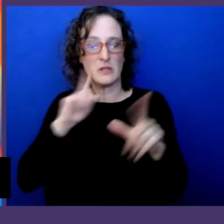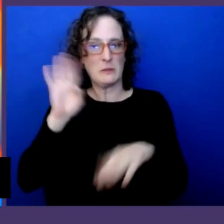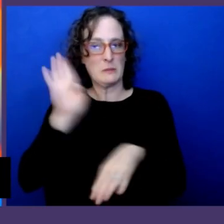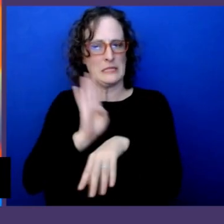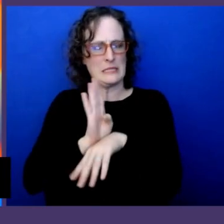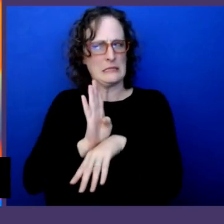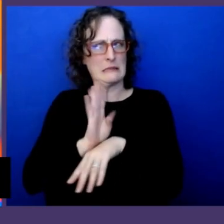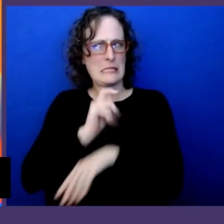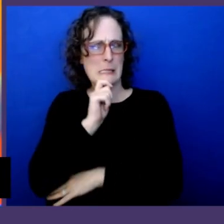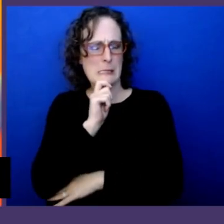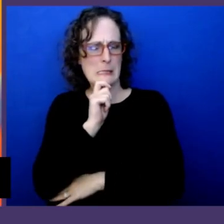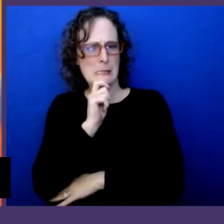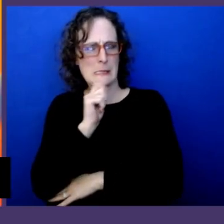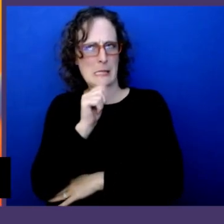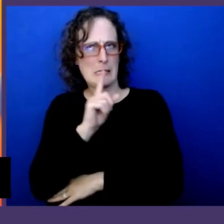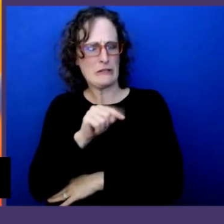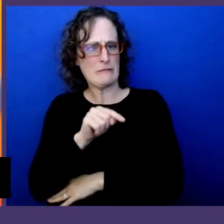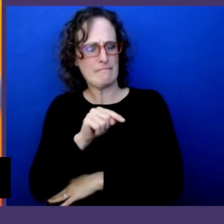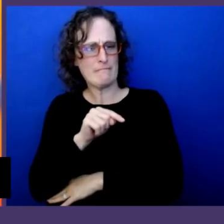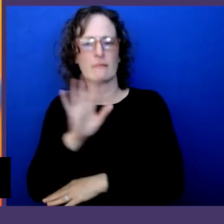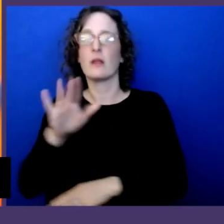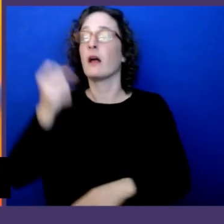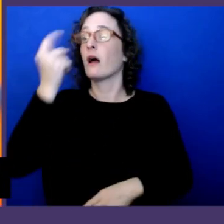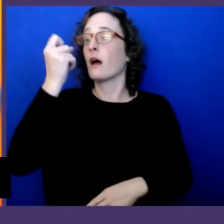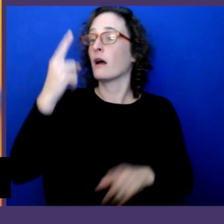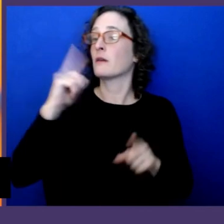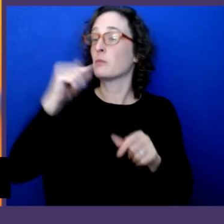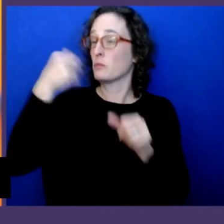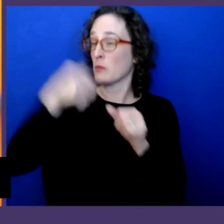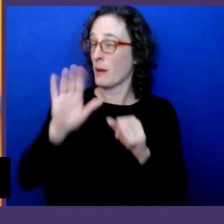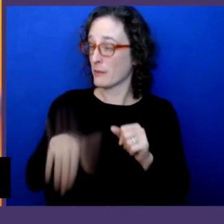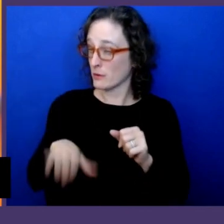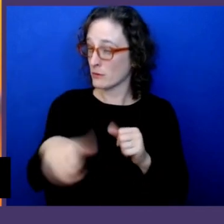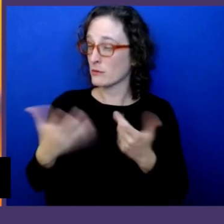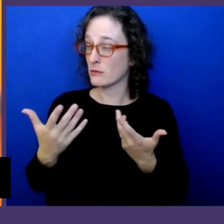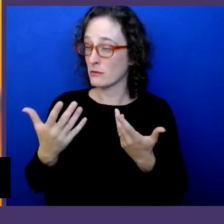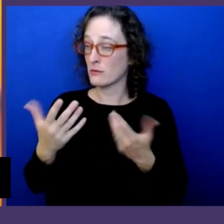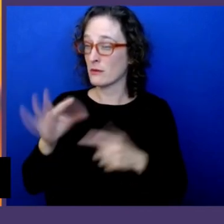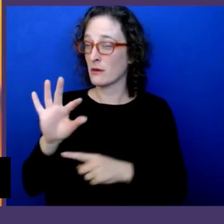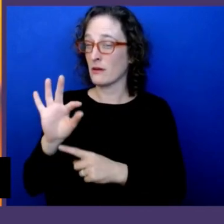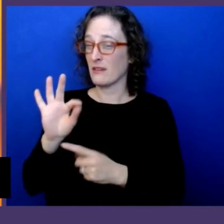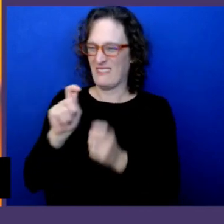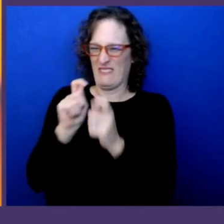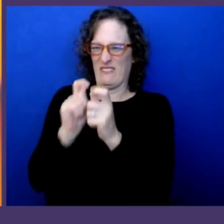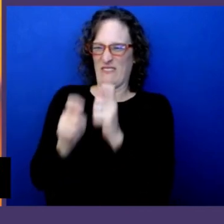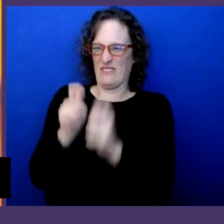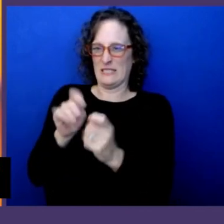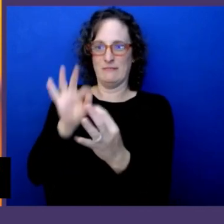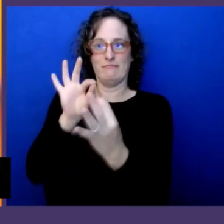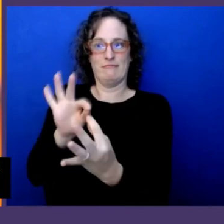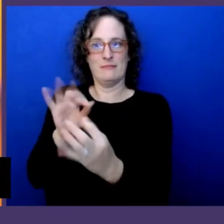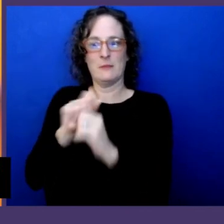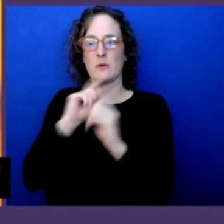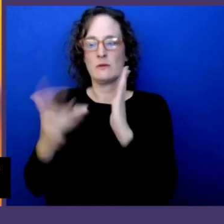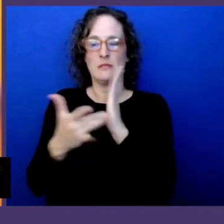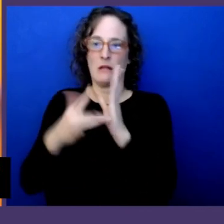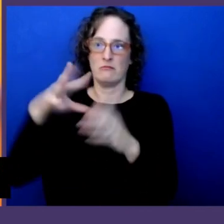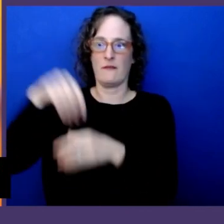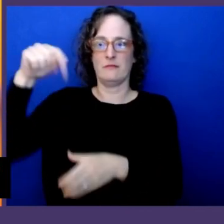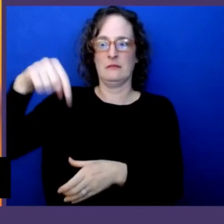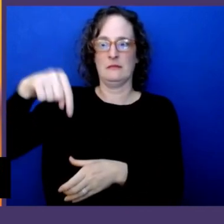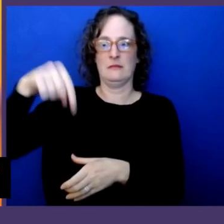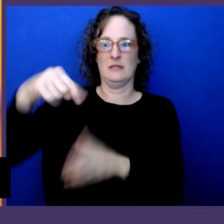basically fine-tuning is a lot more technically involved. It requires a lot more, I think, technical expertise to do right. It requires human